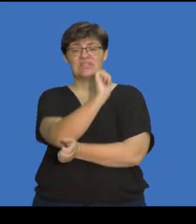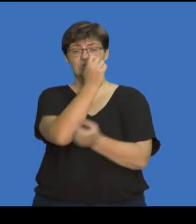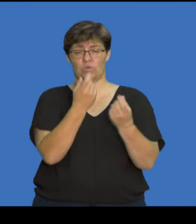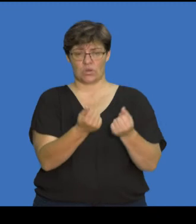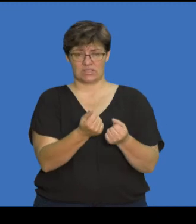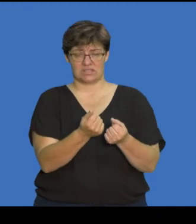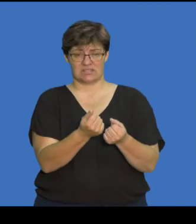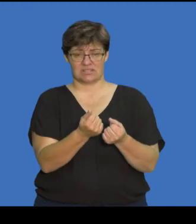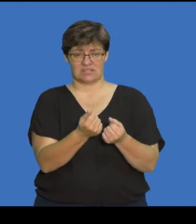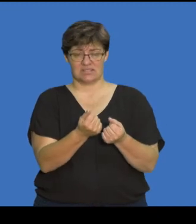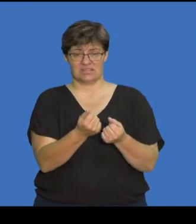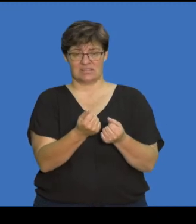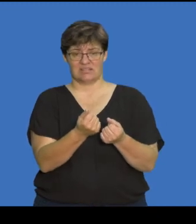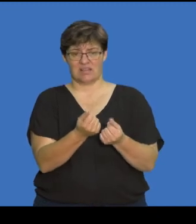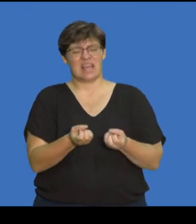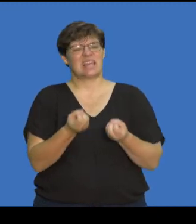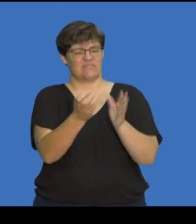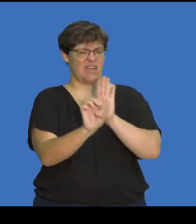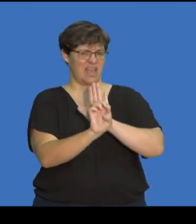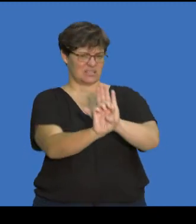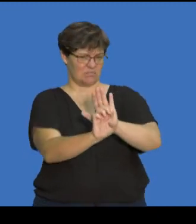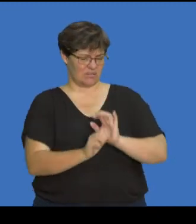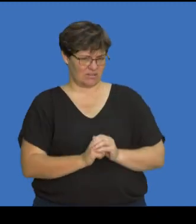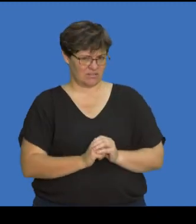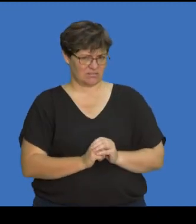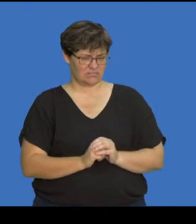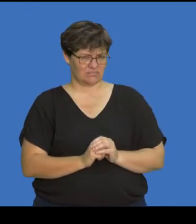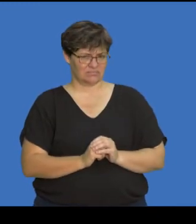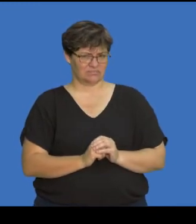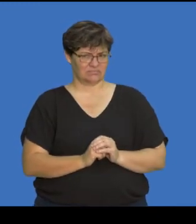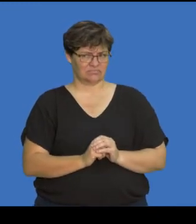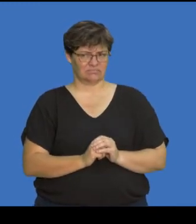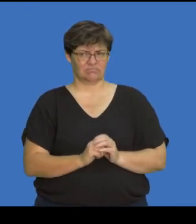provide an example. Let's look at this here.